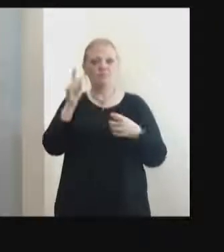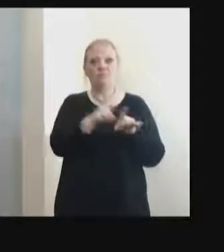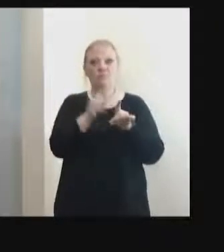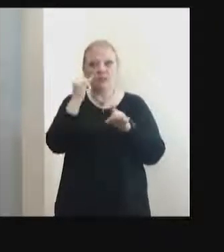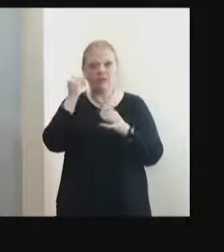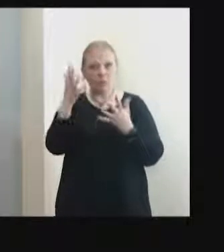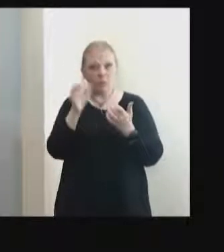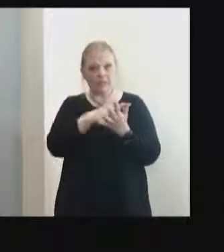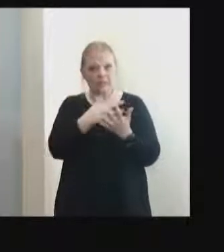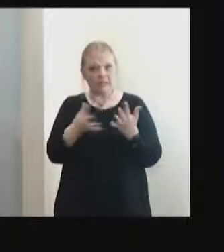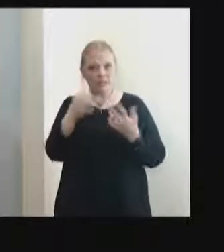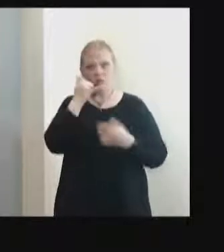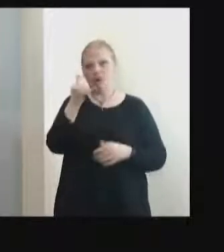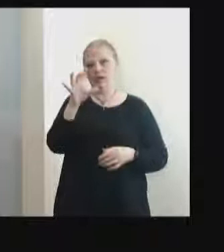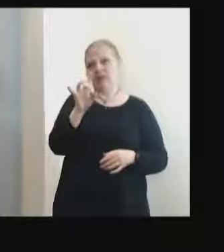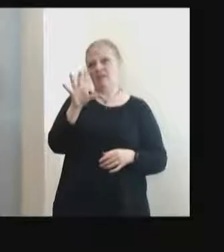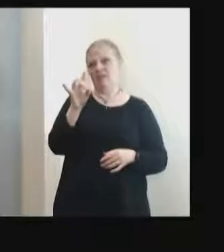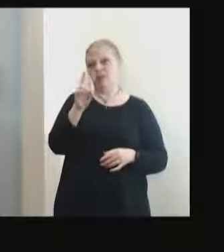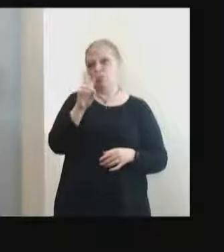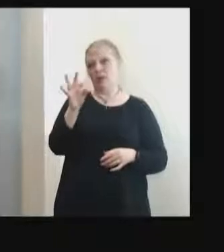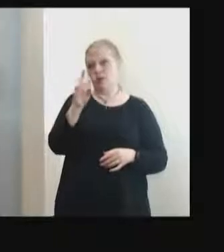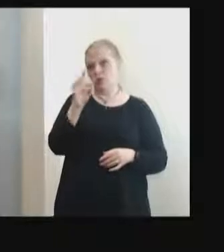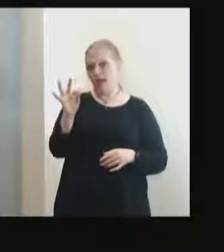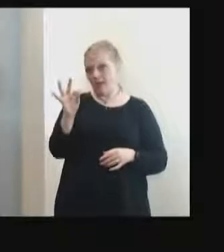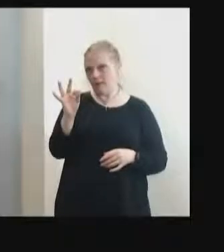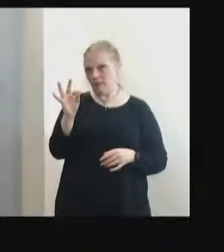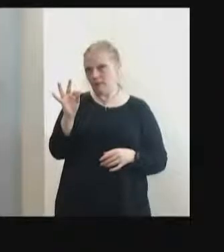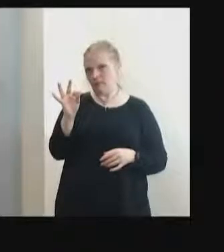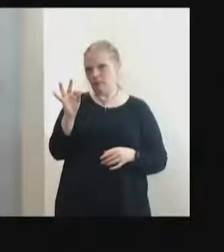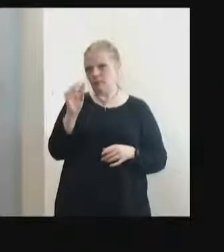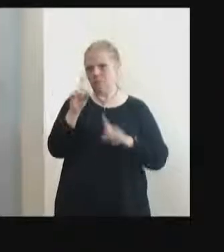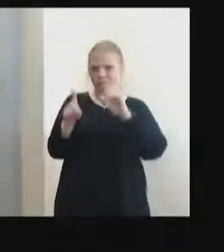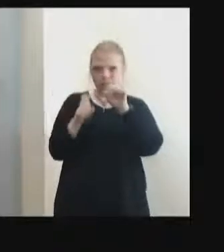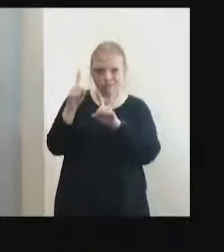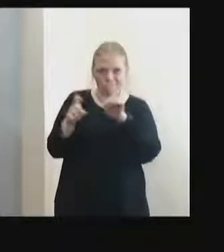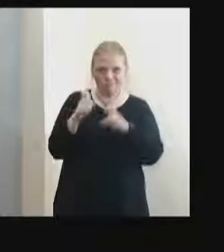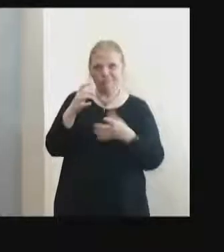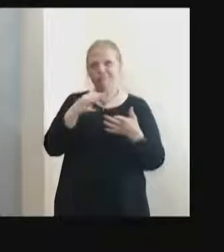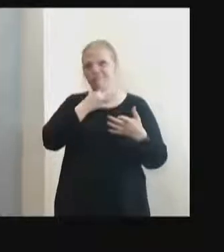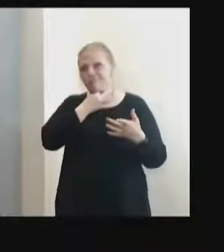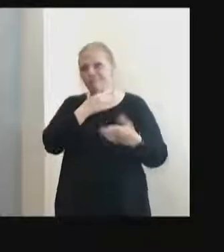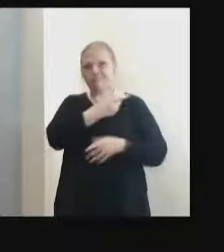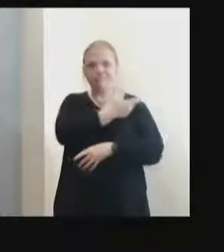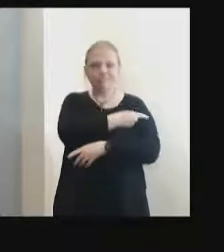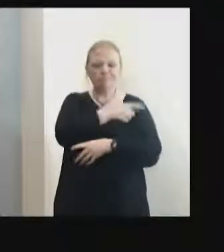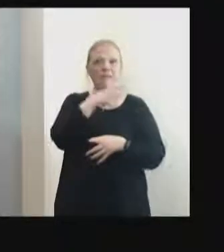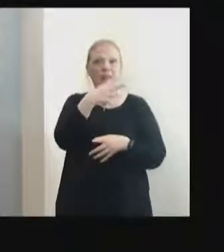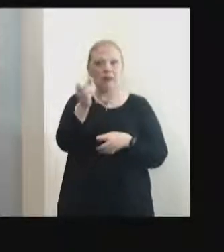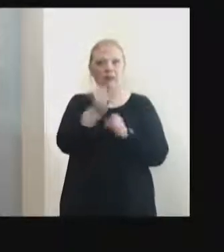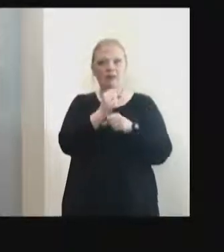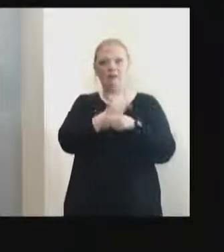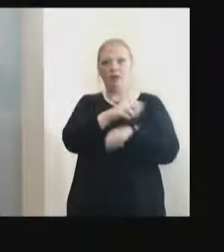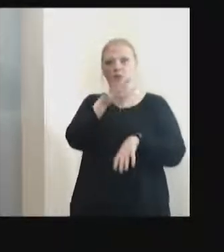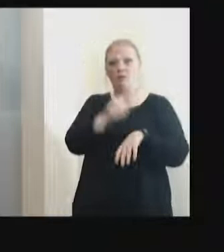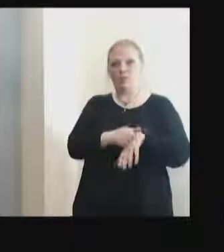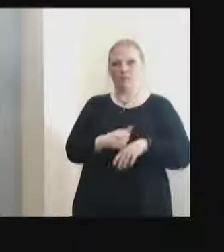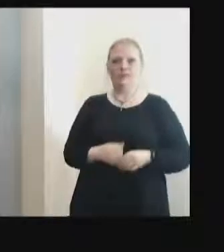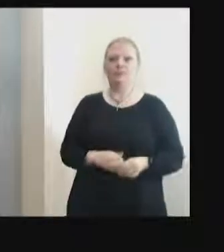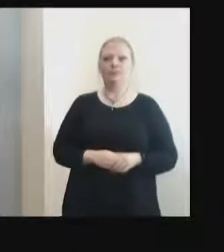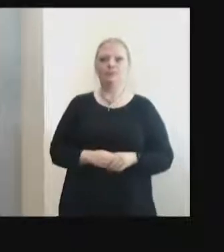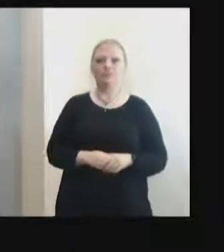schedule, you can call 858-2929 to ask questions about vaccines and to schedule our next